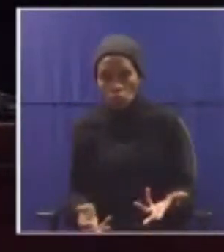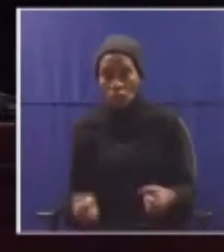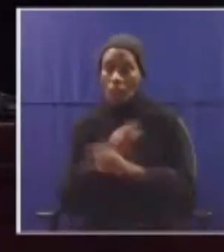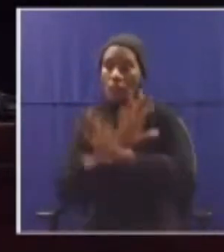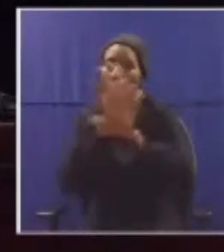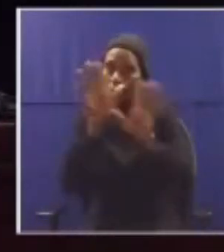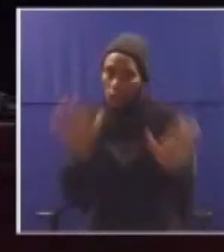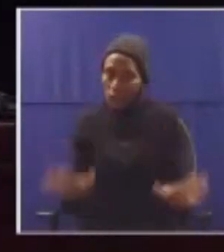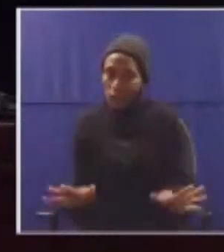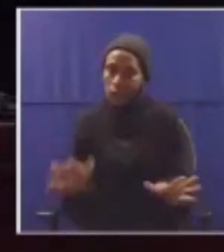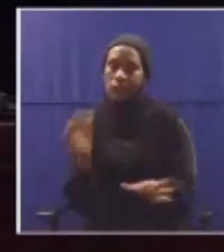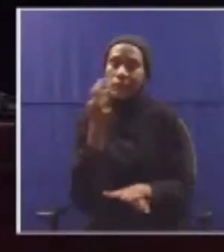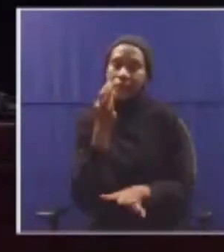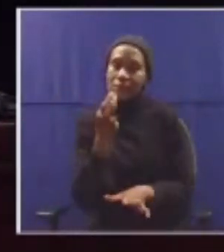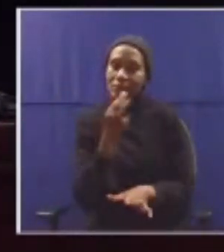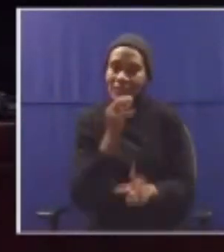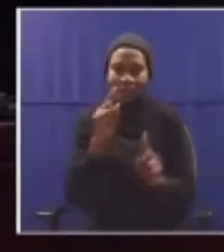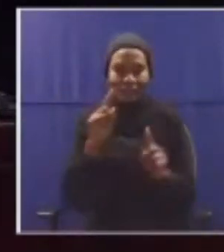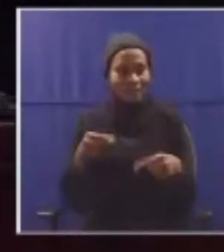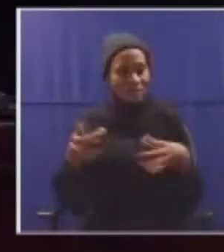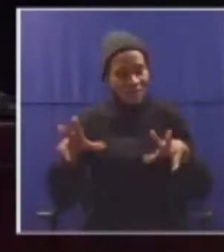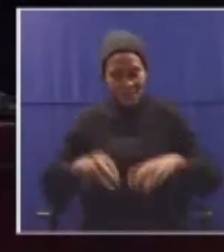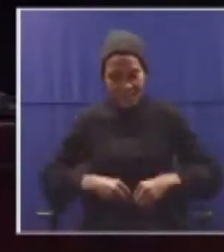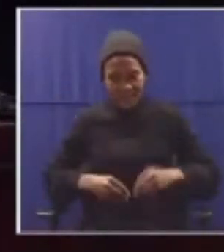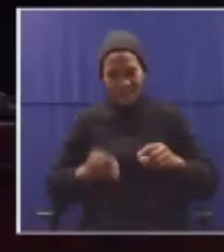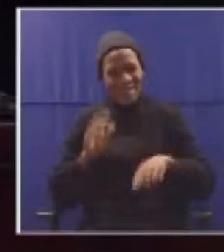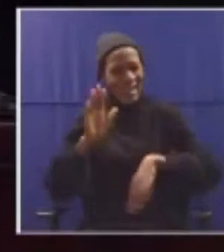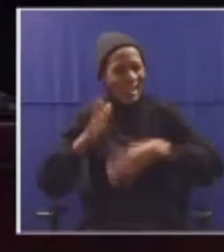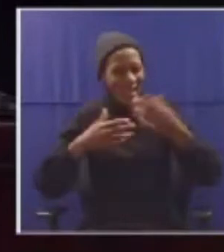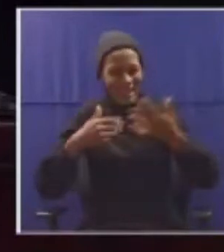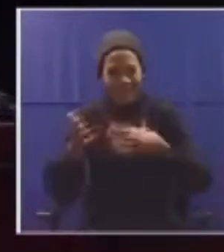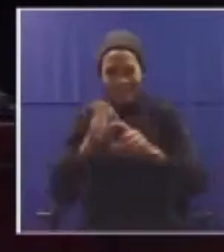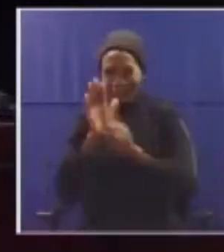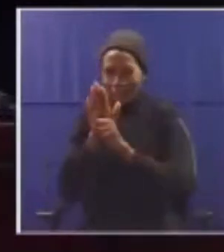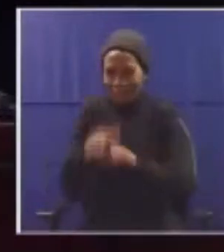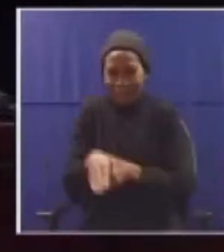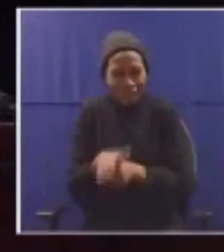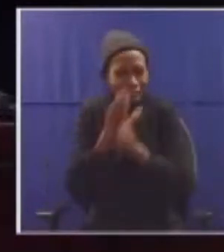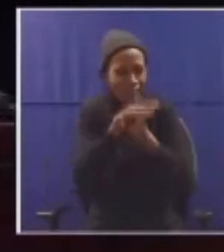outlaws all unfair, discriminatory